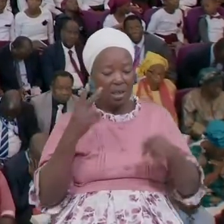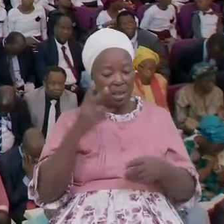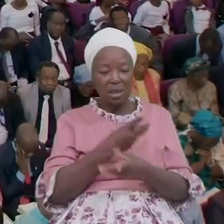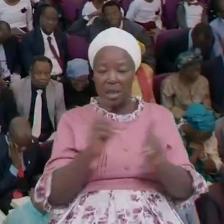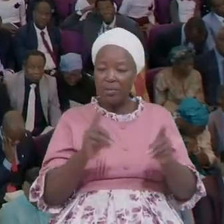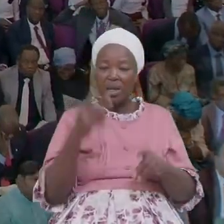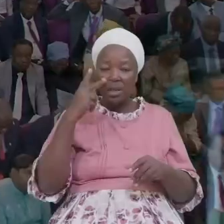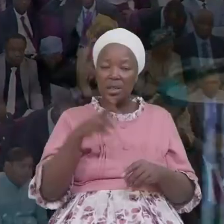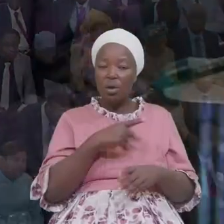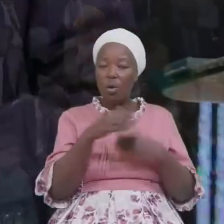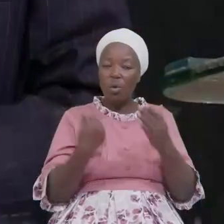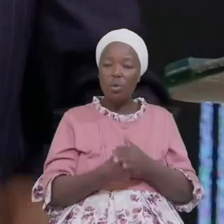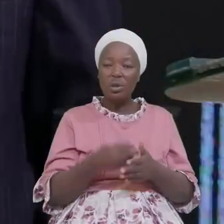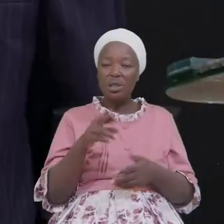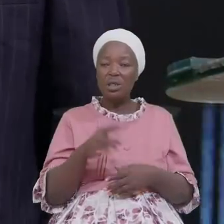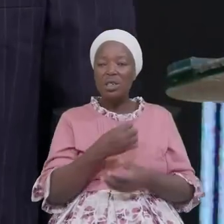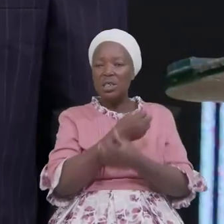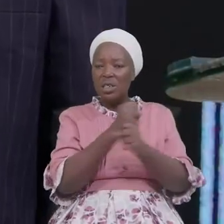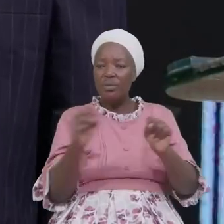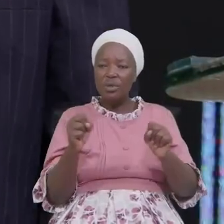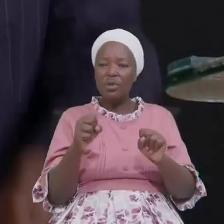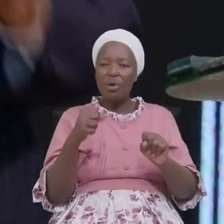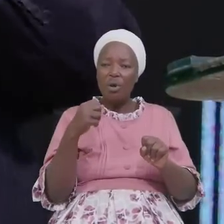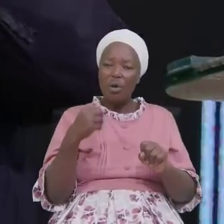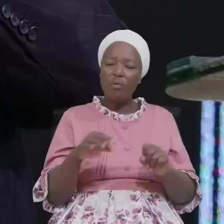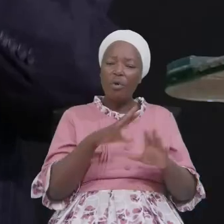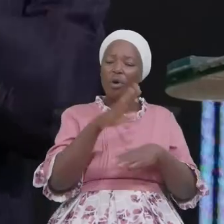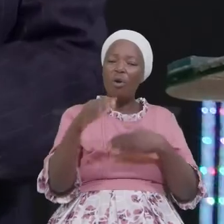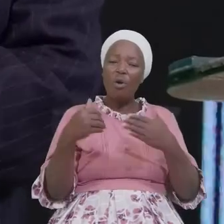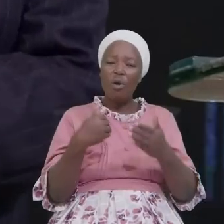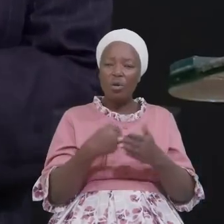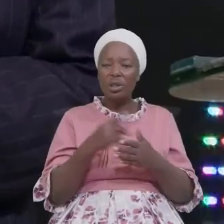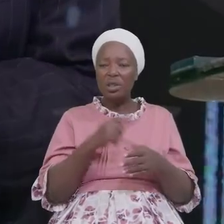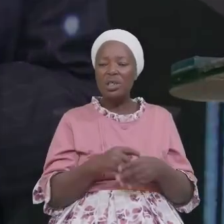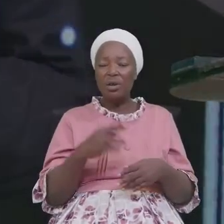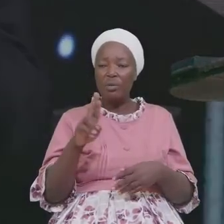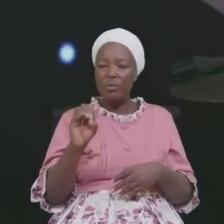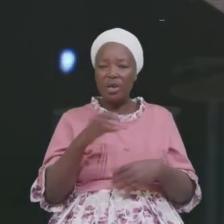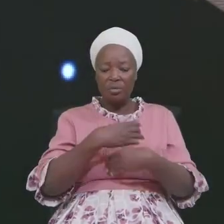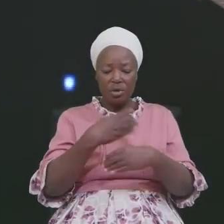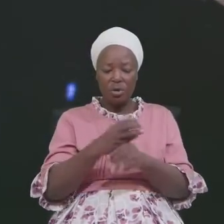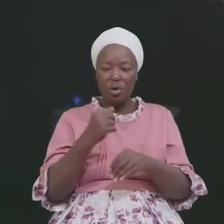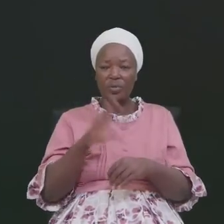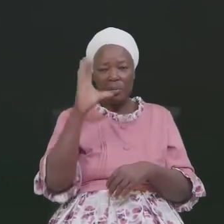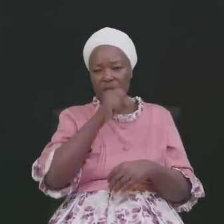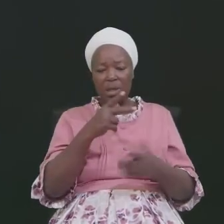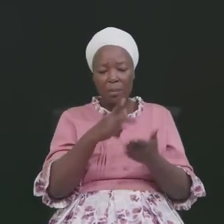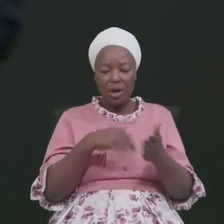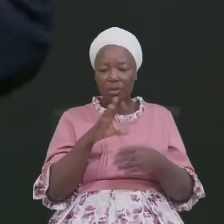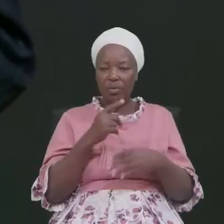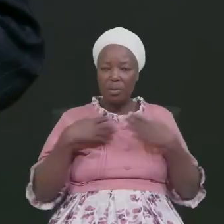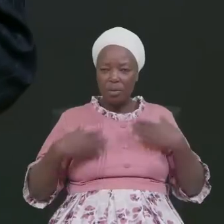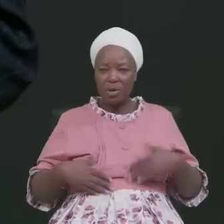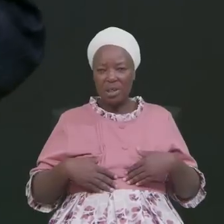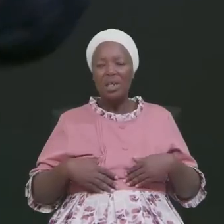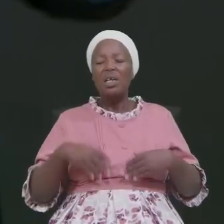the recreation of missing parts of the body in the bodies of the people, I accept that has